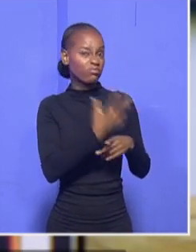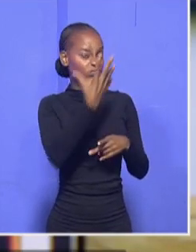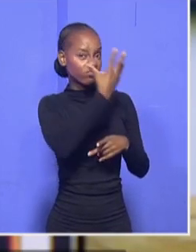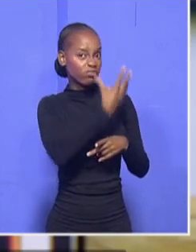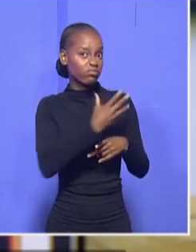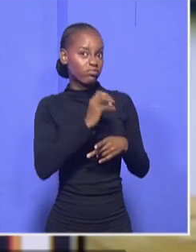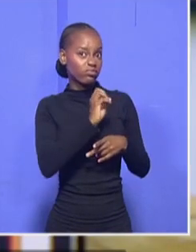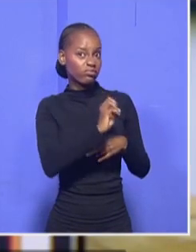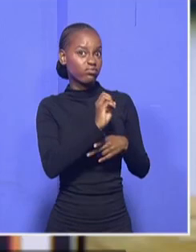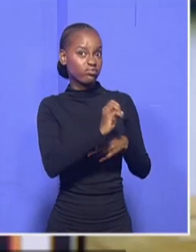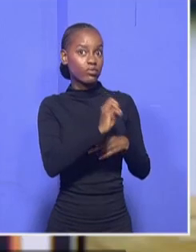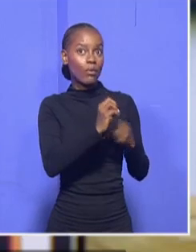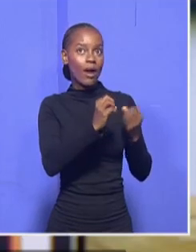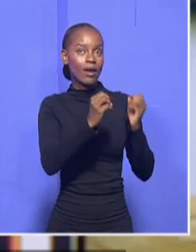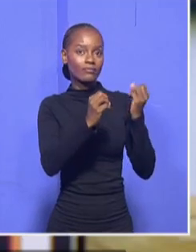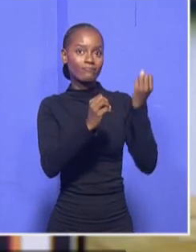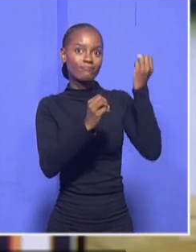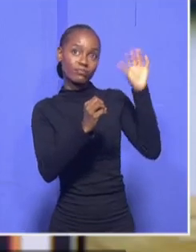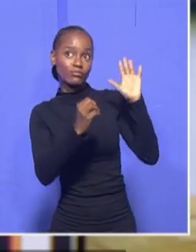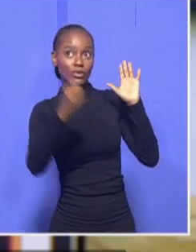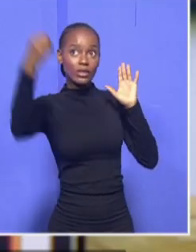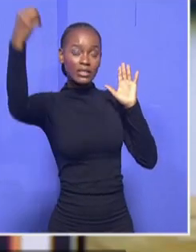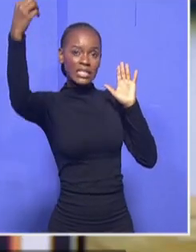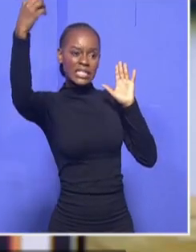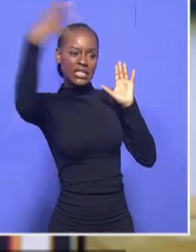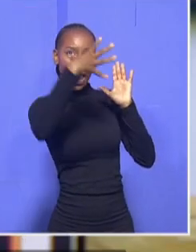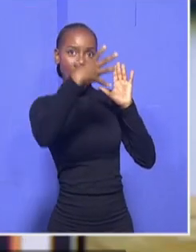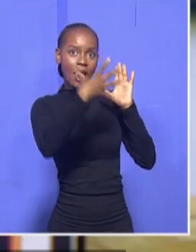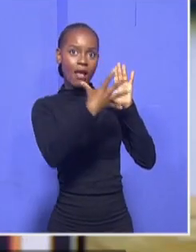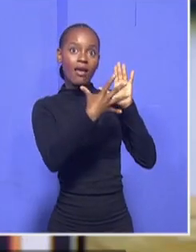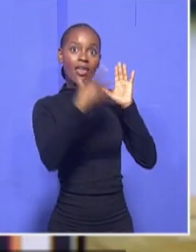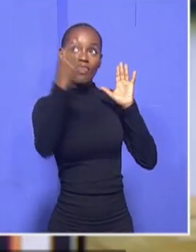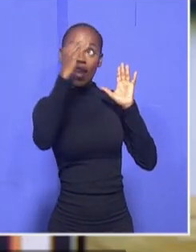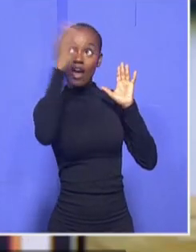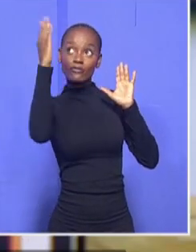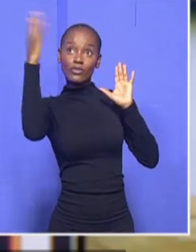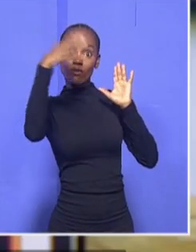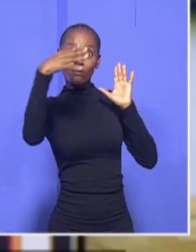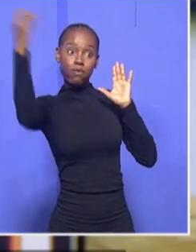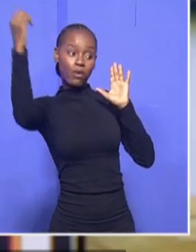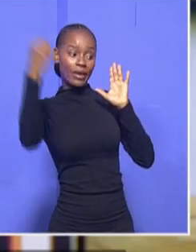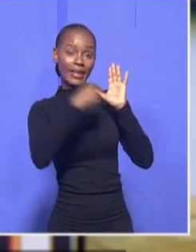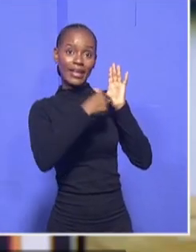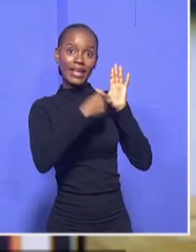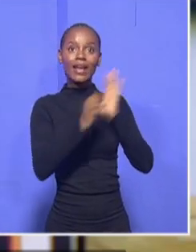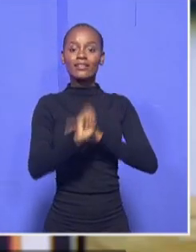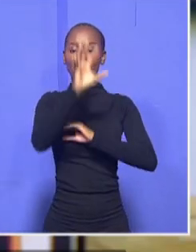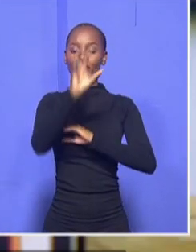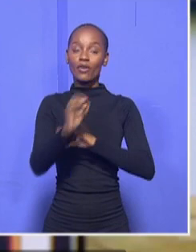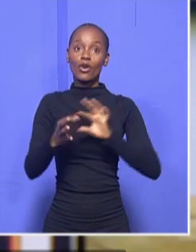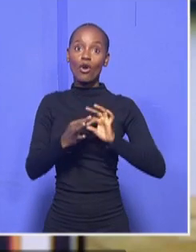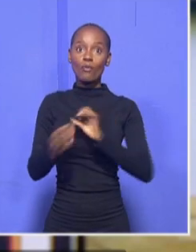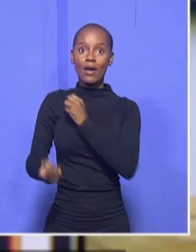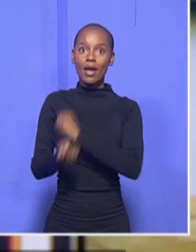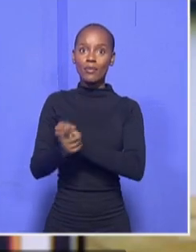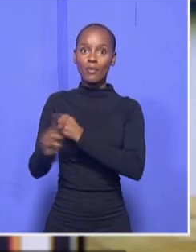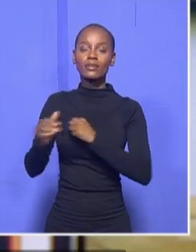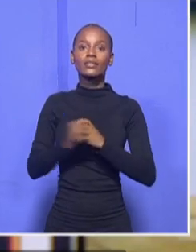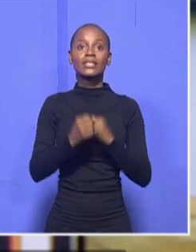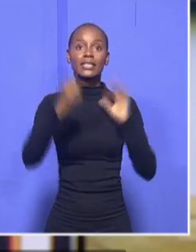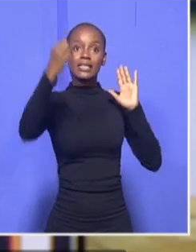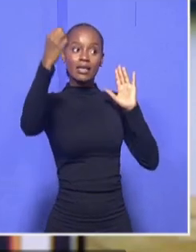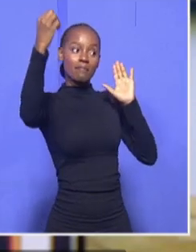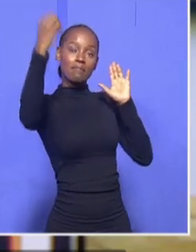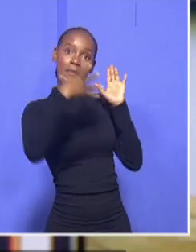as the sun kind of hits noon, and then it falls off in the afternoon. Yes. But what actually happens in a South African home is once your batteries are full,